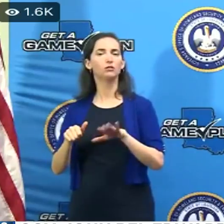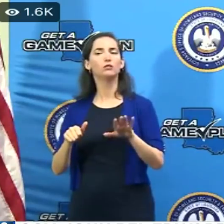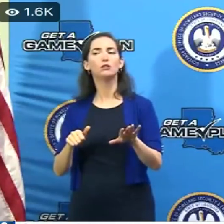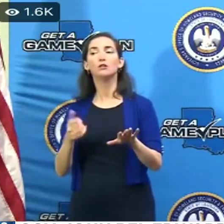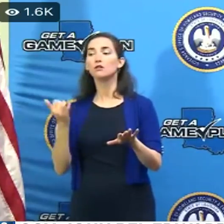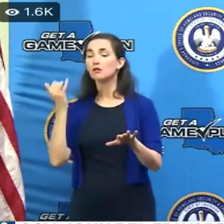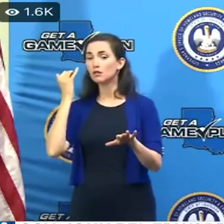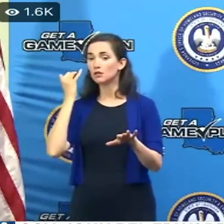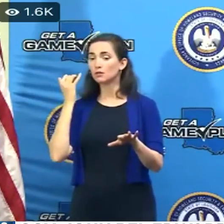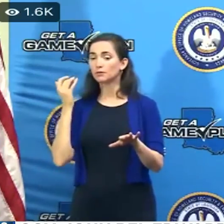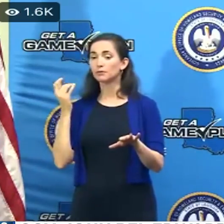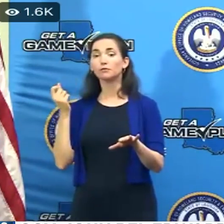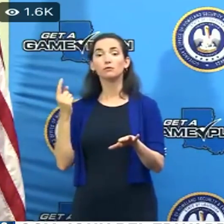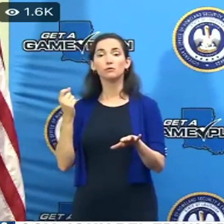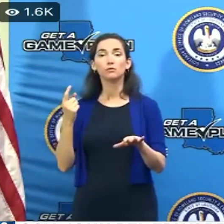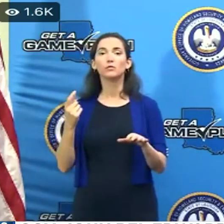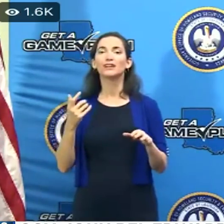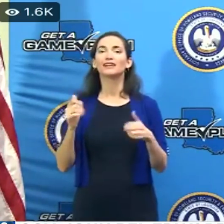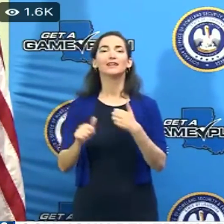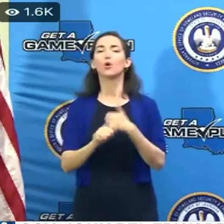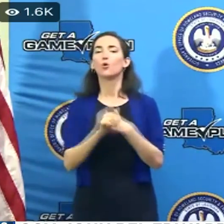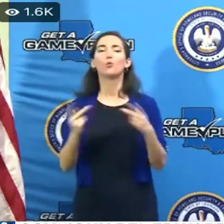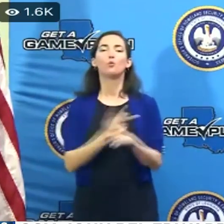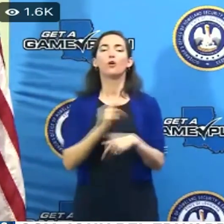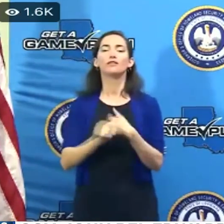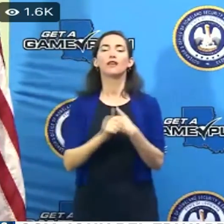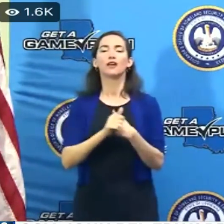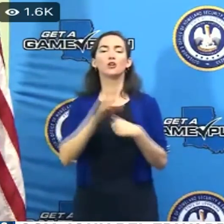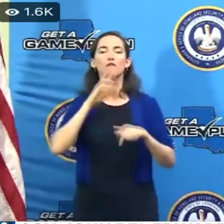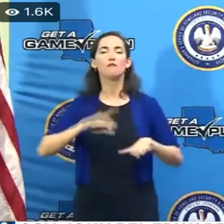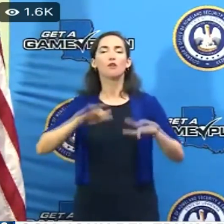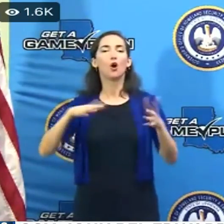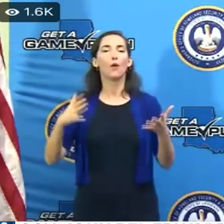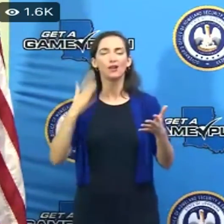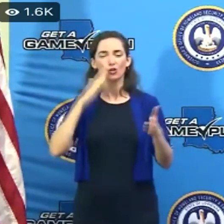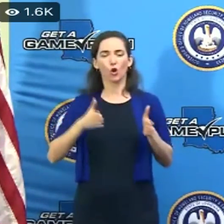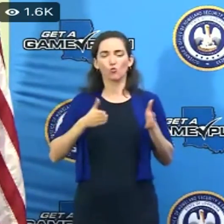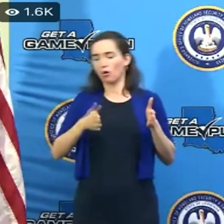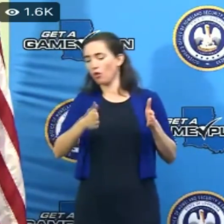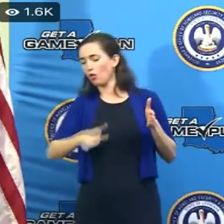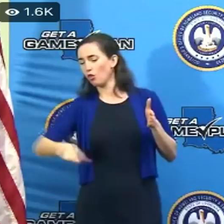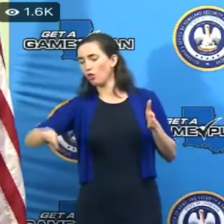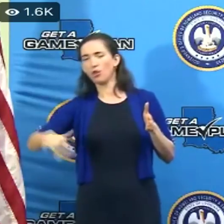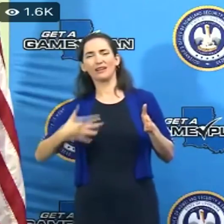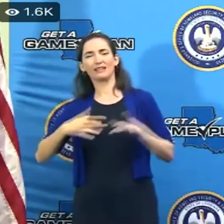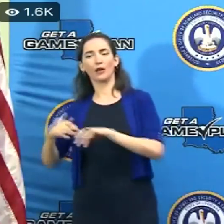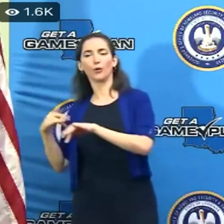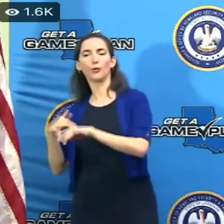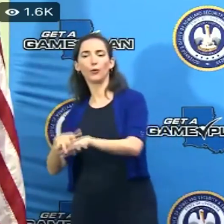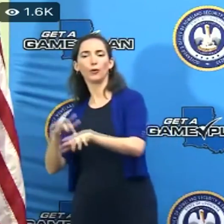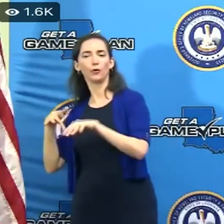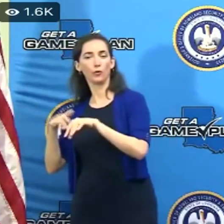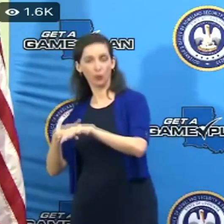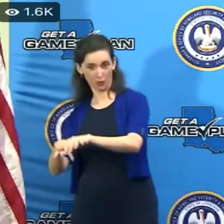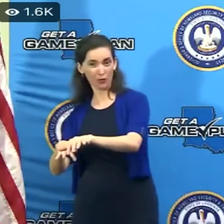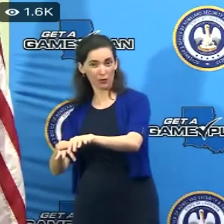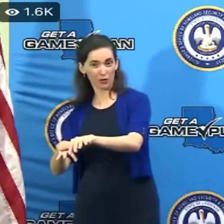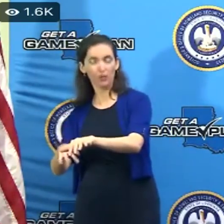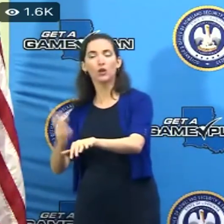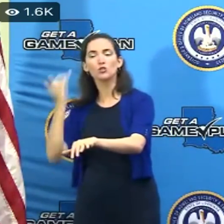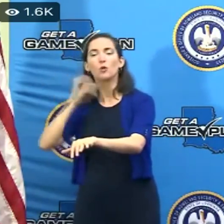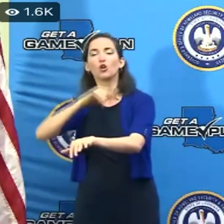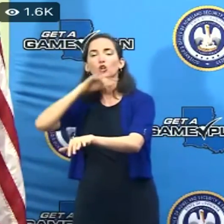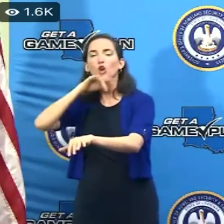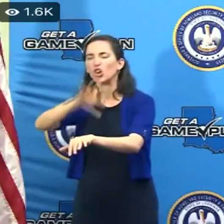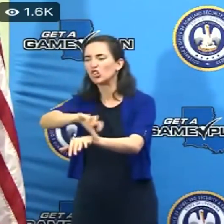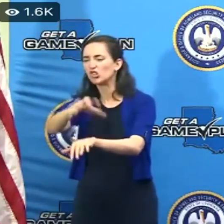all the ditches and catch basins and storm drains and so forth, all these drainage systems that have debris